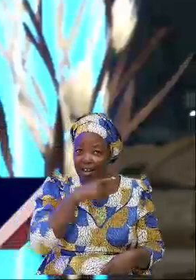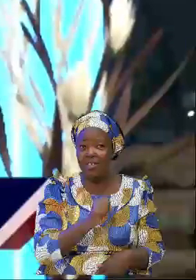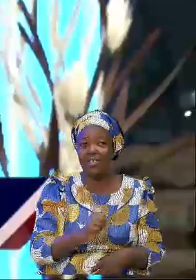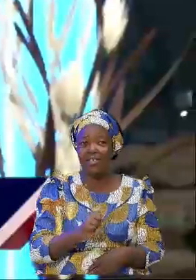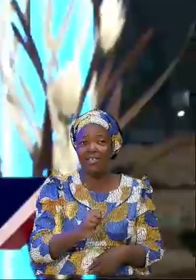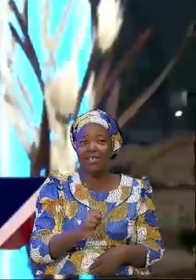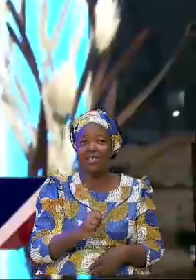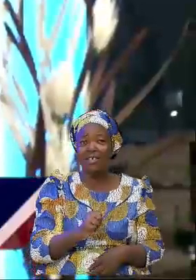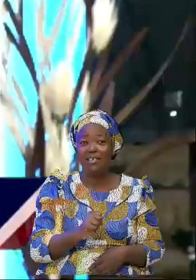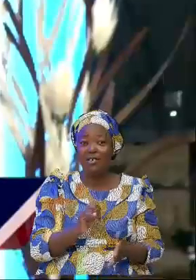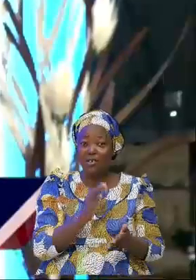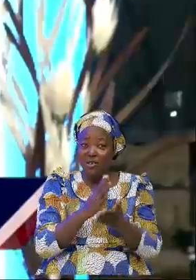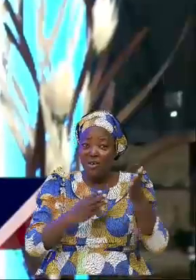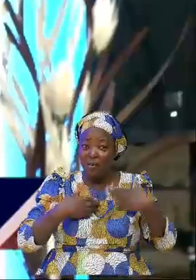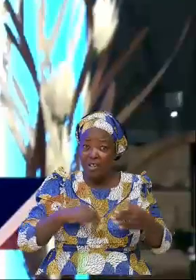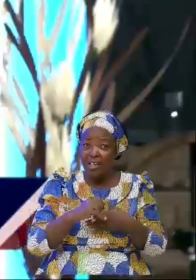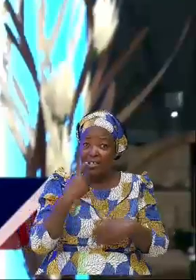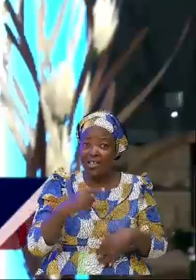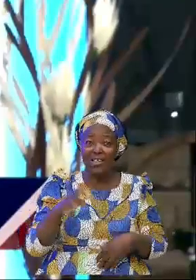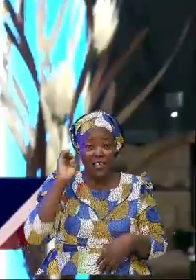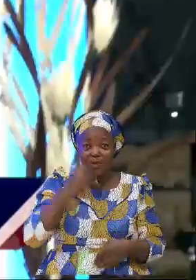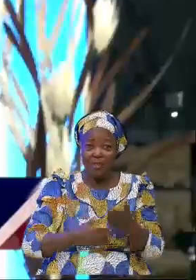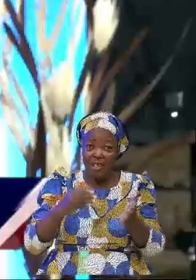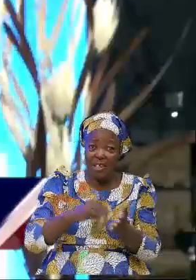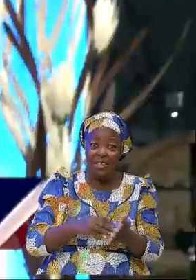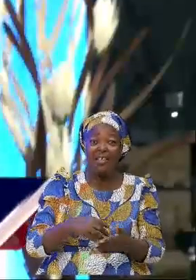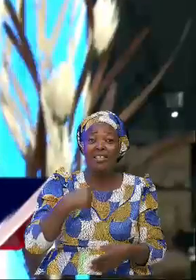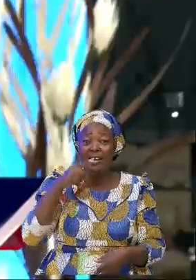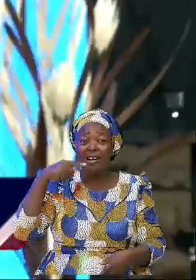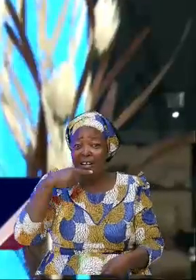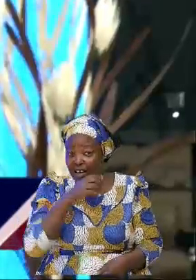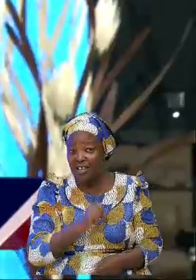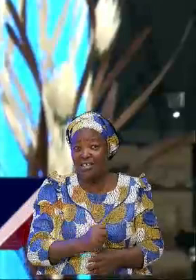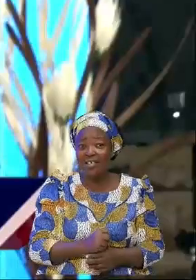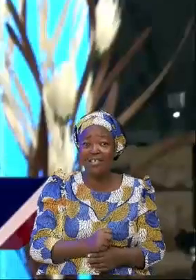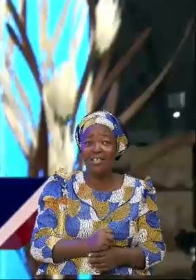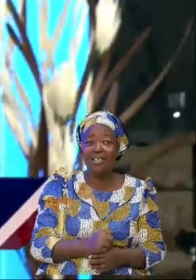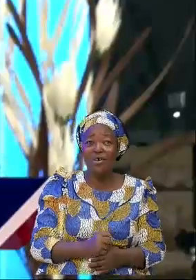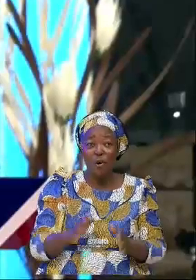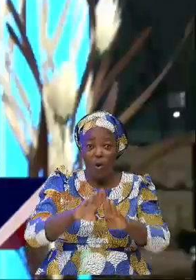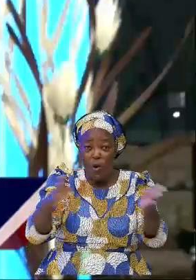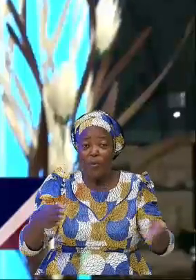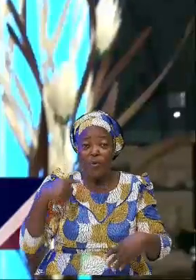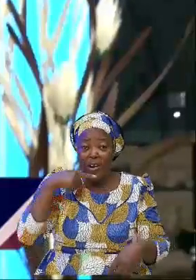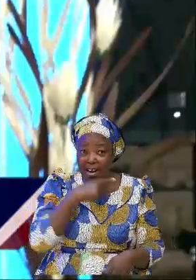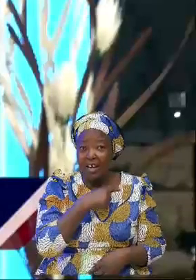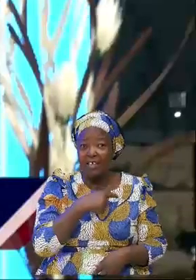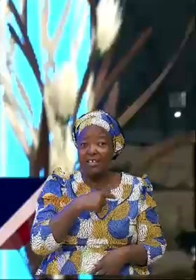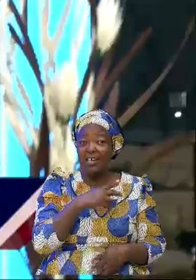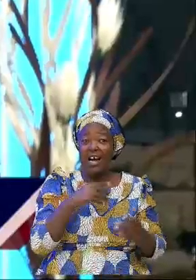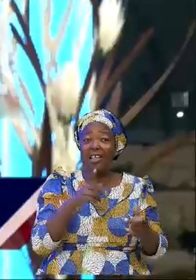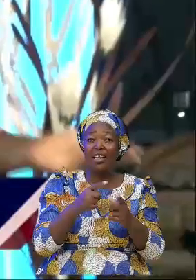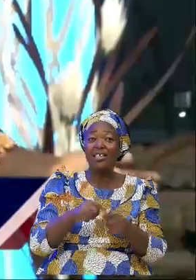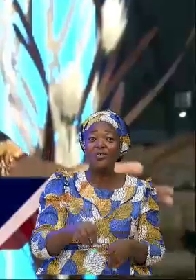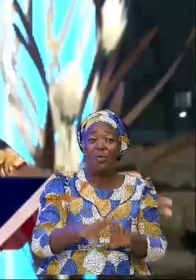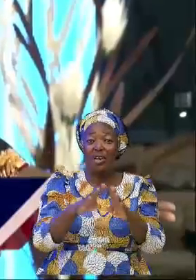again child is telling a lie, blatant lie, open lie,